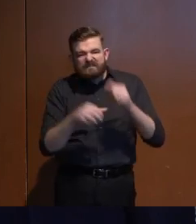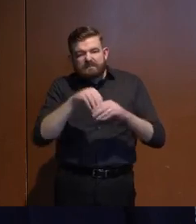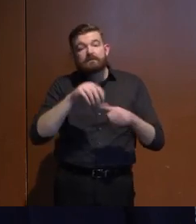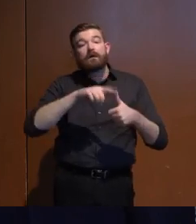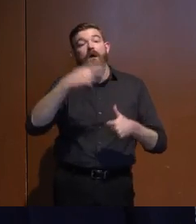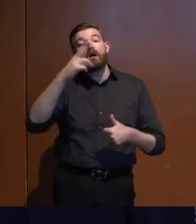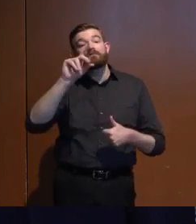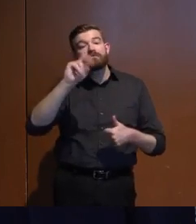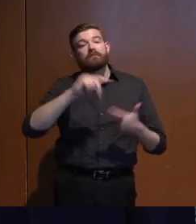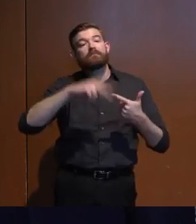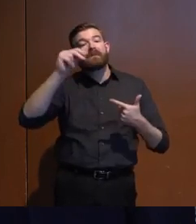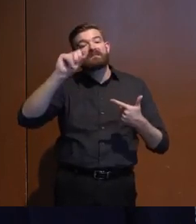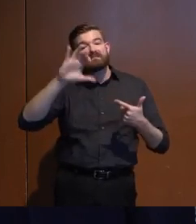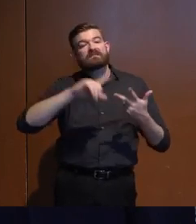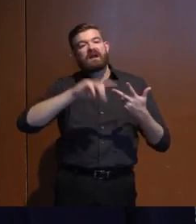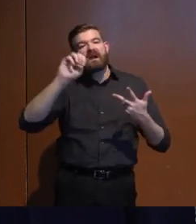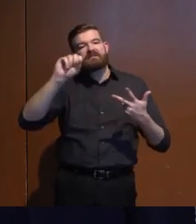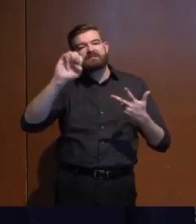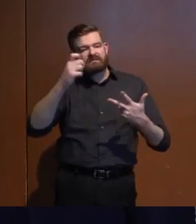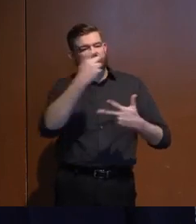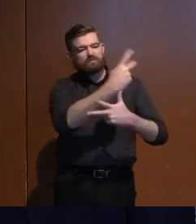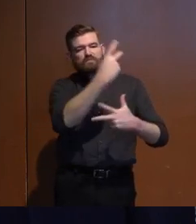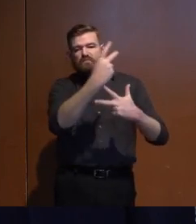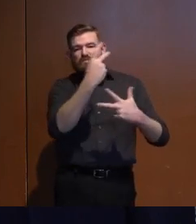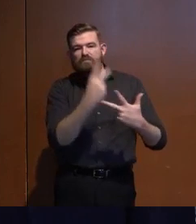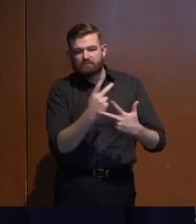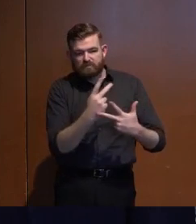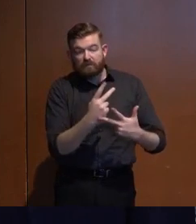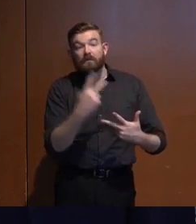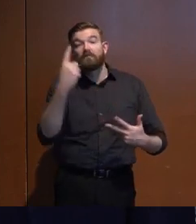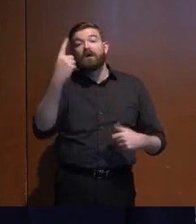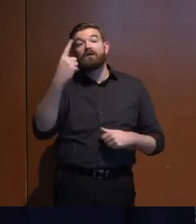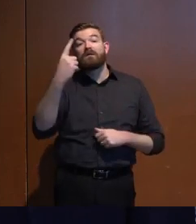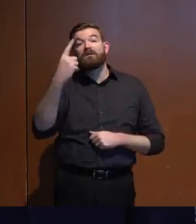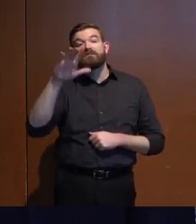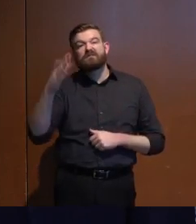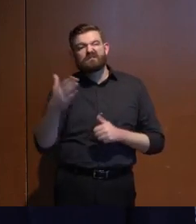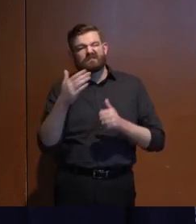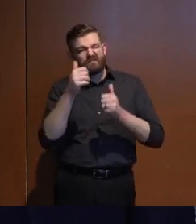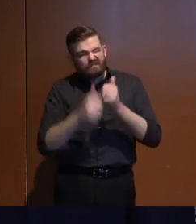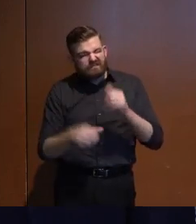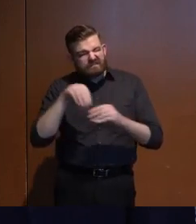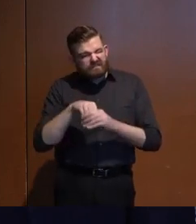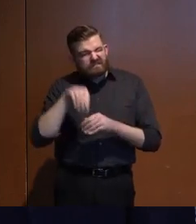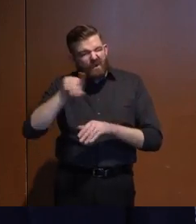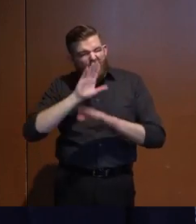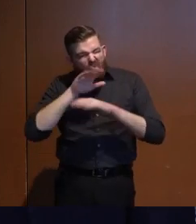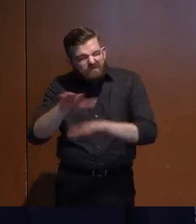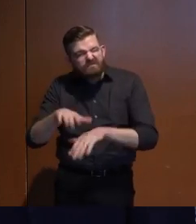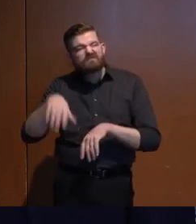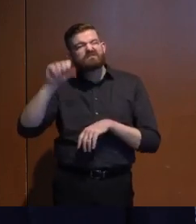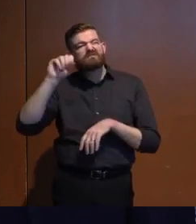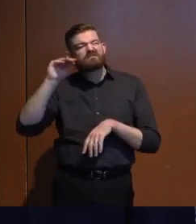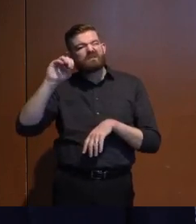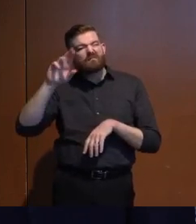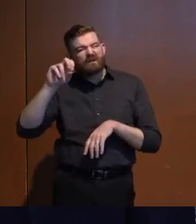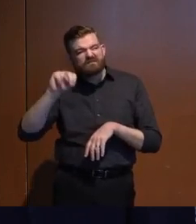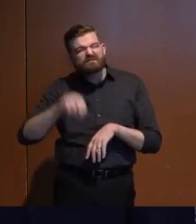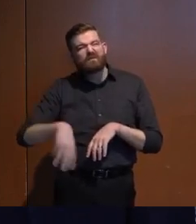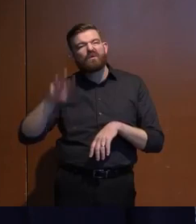and Essex counties. And there was 1 death each in Ocean, Somerset, Warren, and Sussex